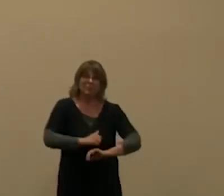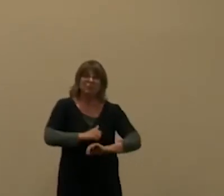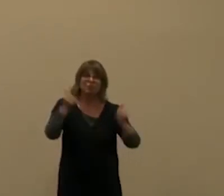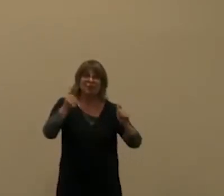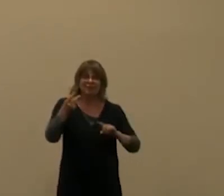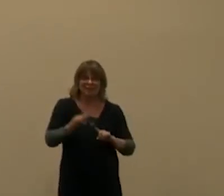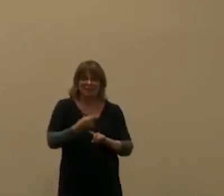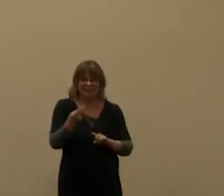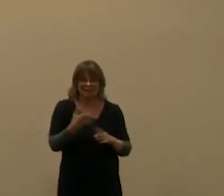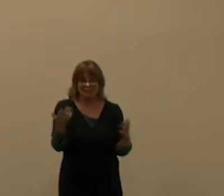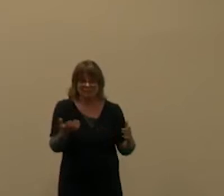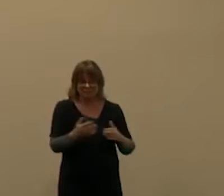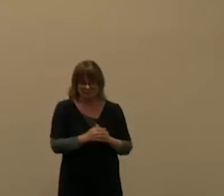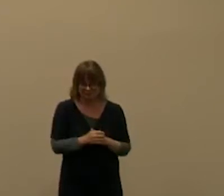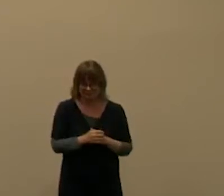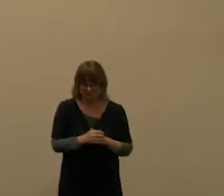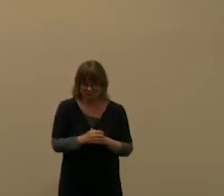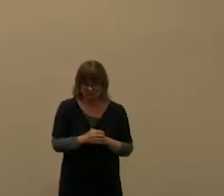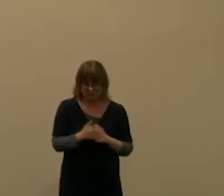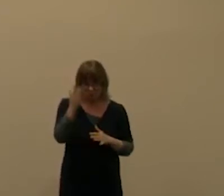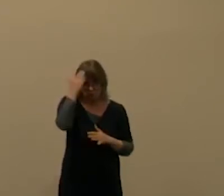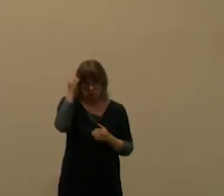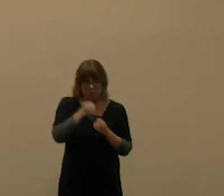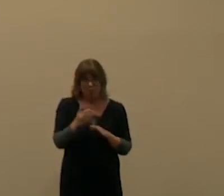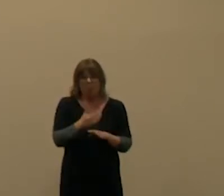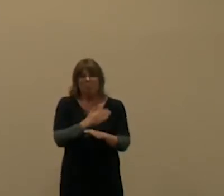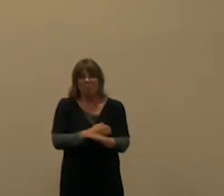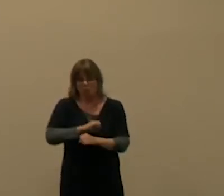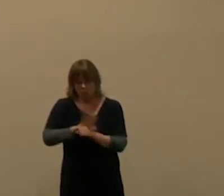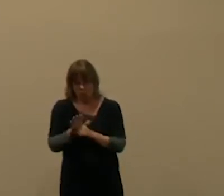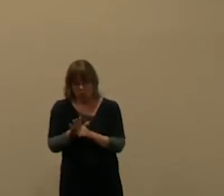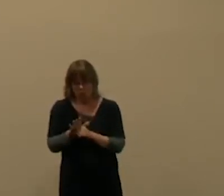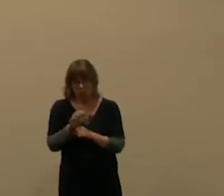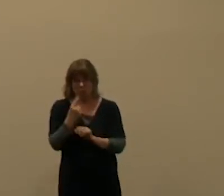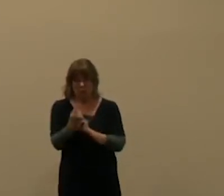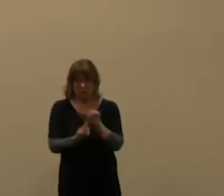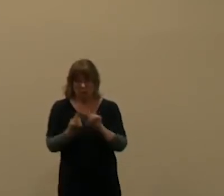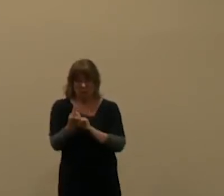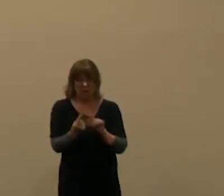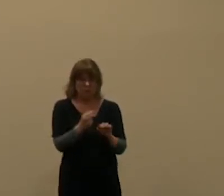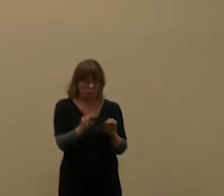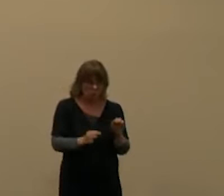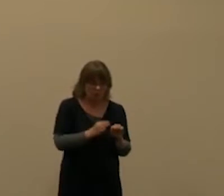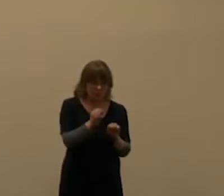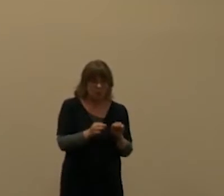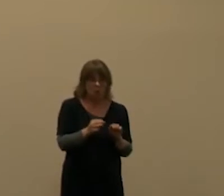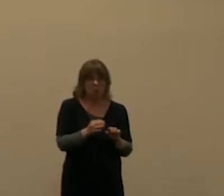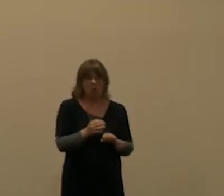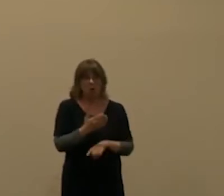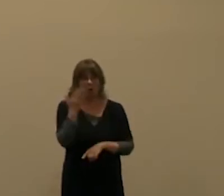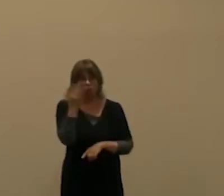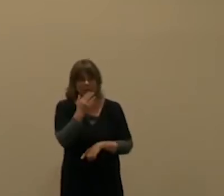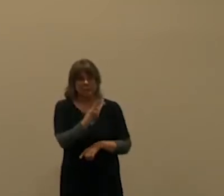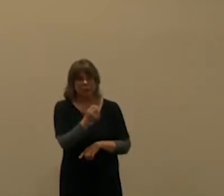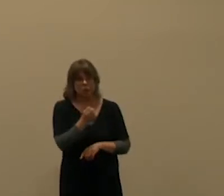I'm pretty sure you will all remember that before the corona hit, we had these meetings for a 1-hour meeting presentation with 200